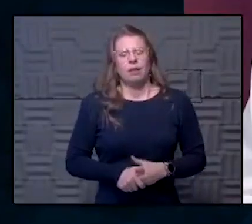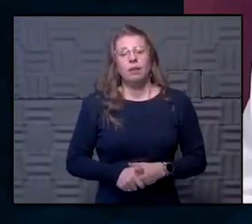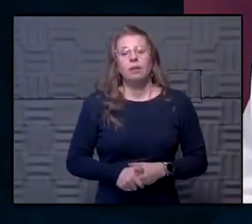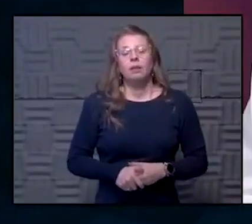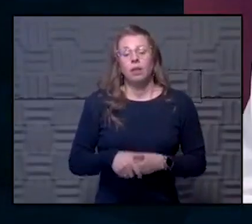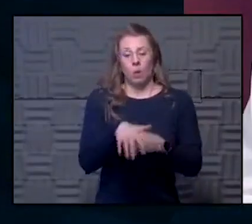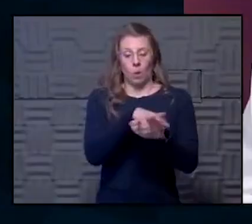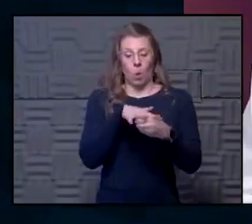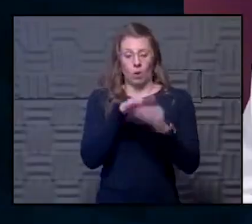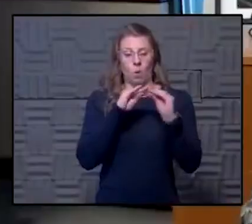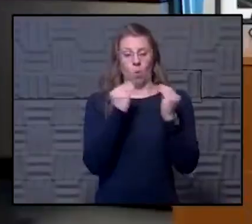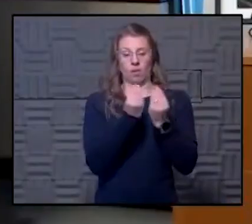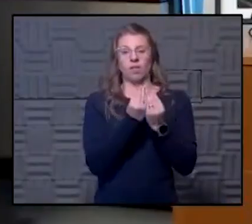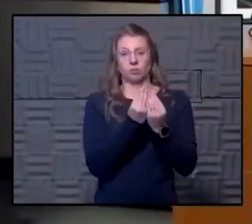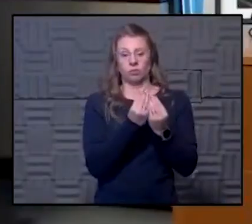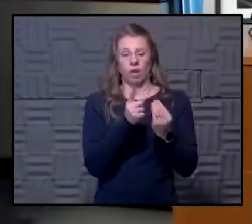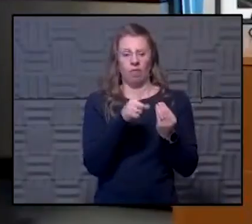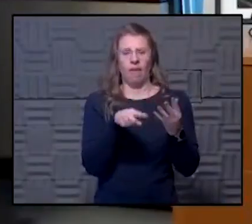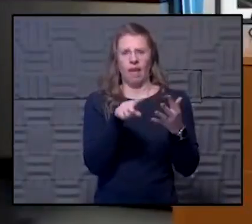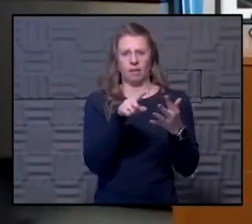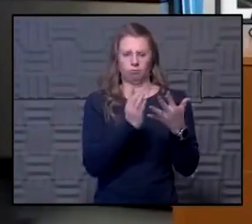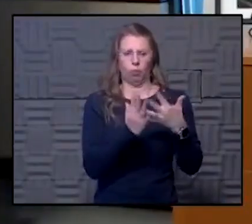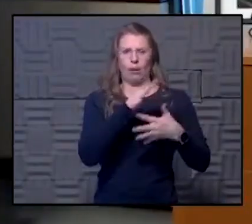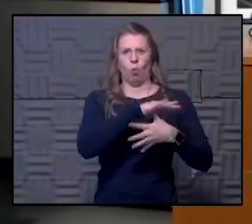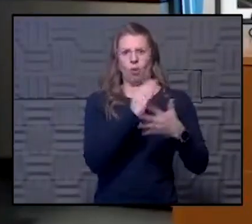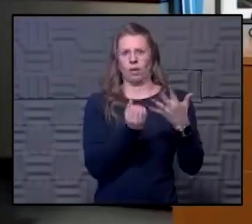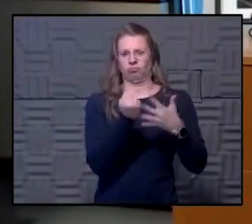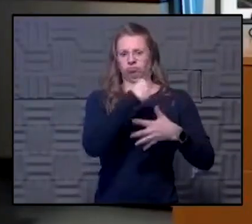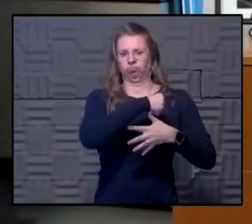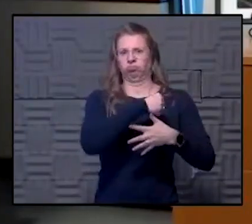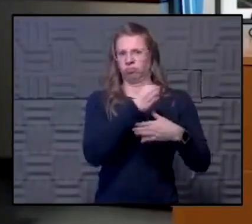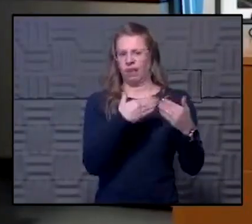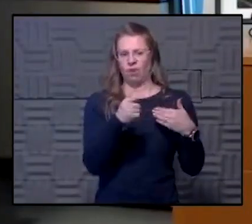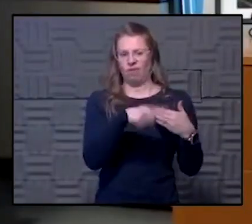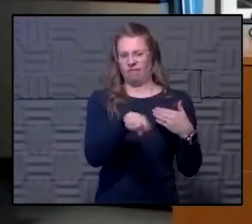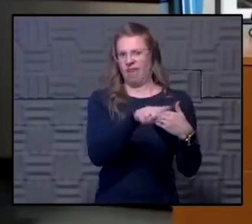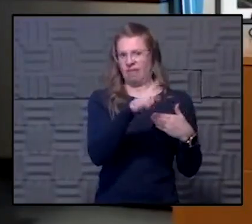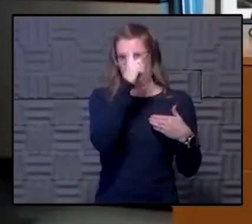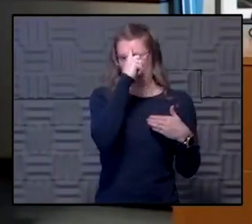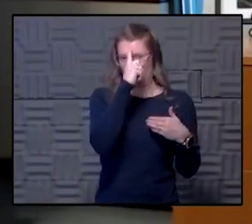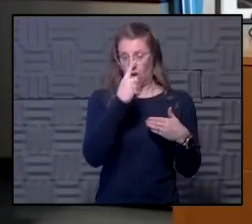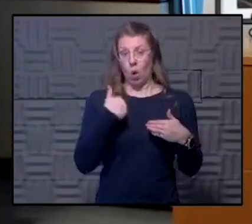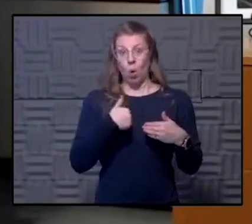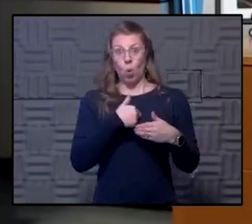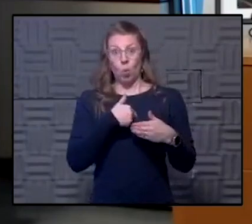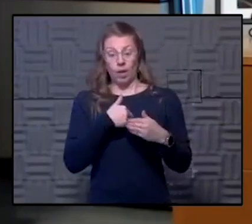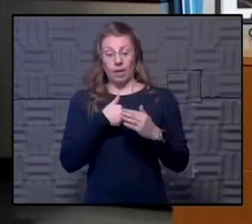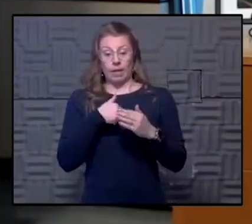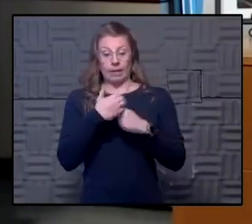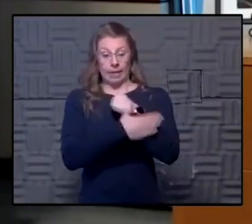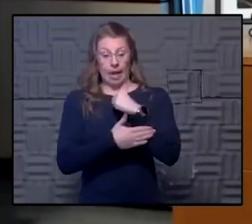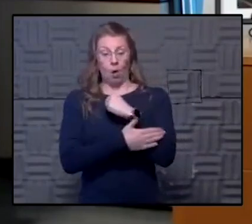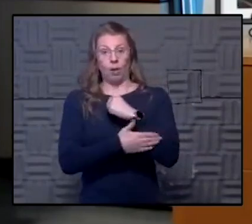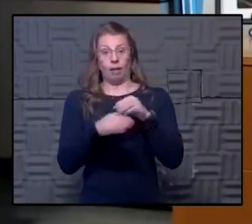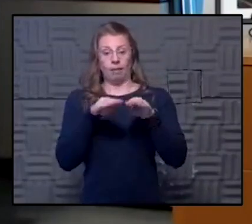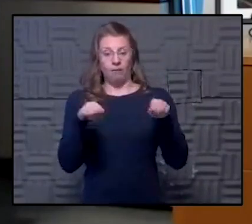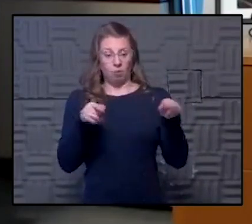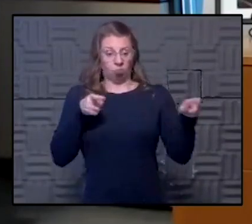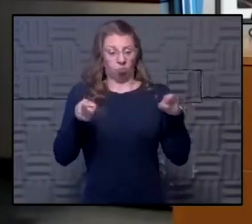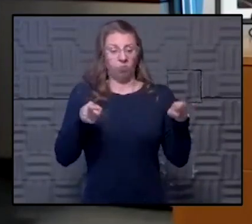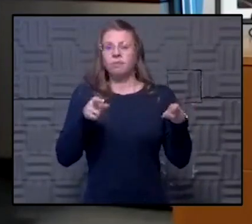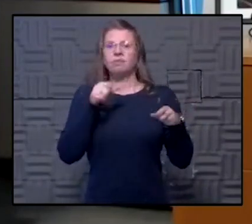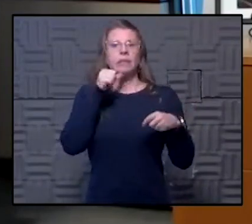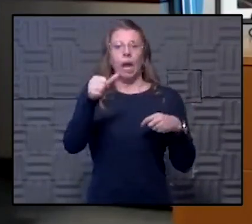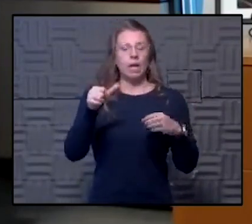The local organizations can prioritize as they see fit. We do not dictate that from the county level.